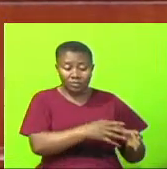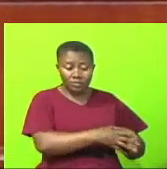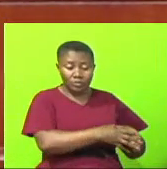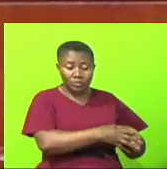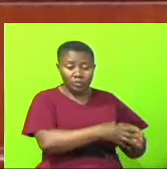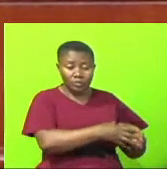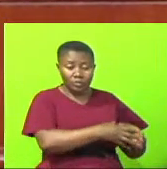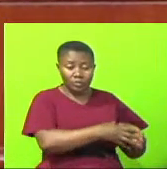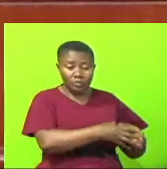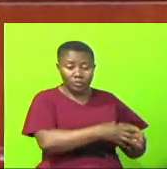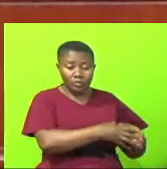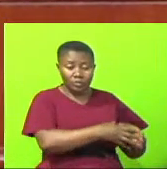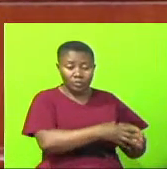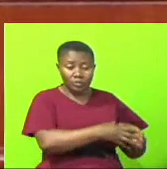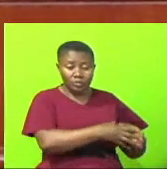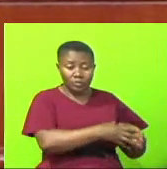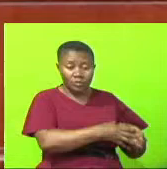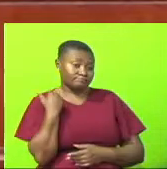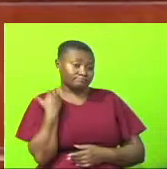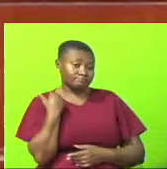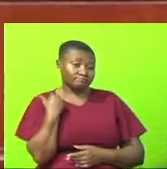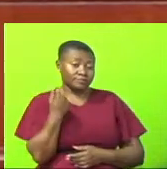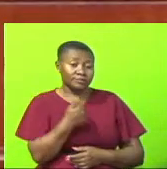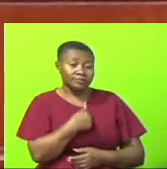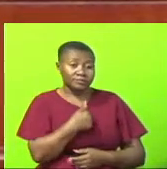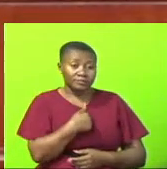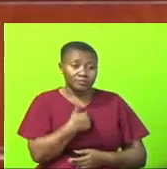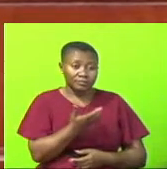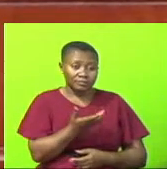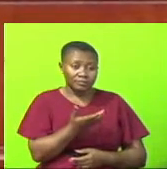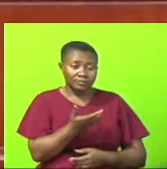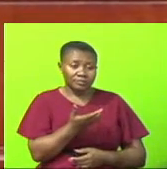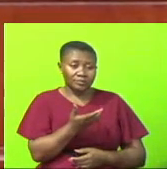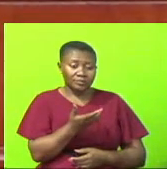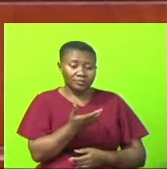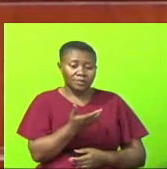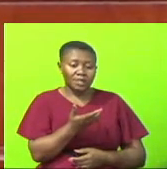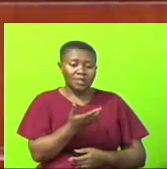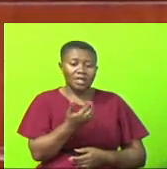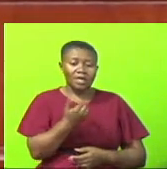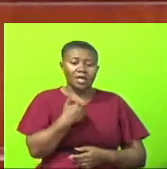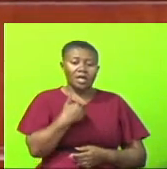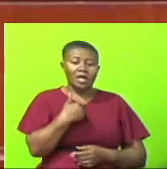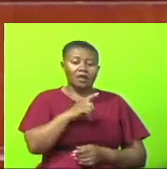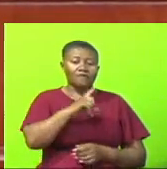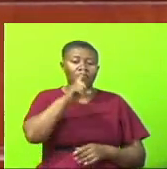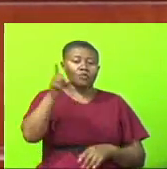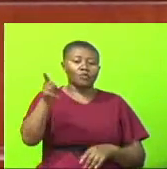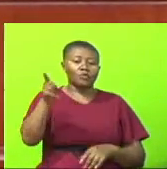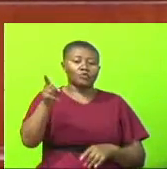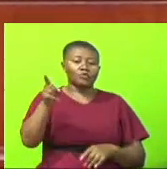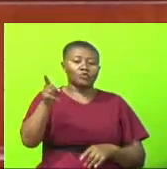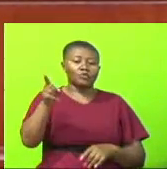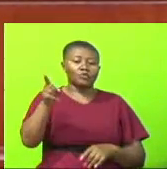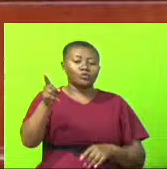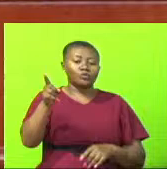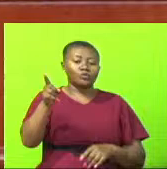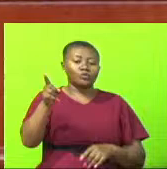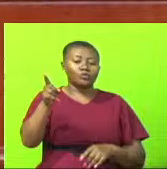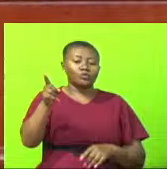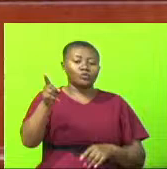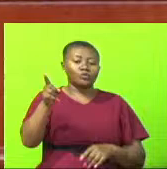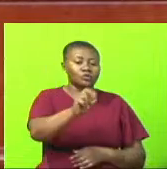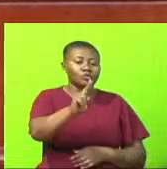my attention to the fact that he has sued me. Me, not